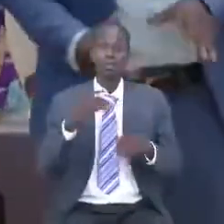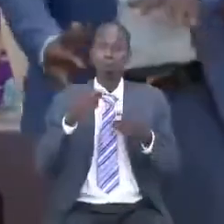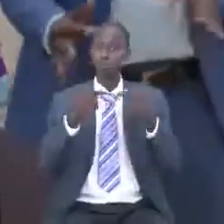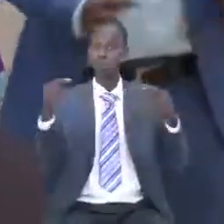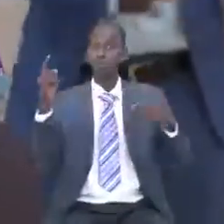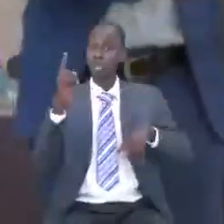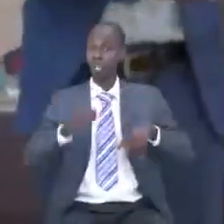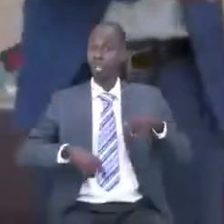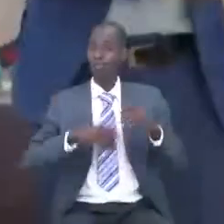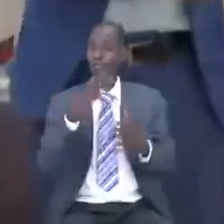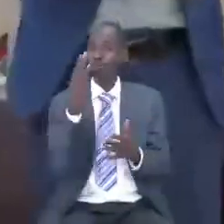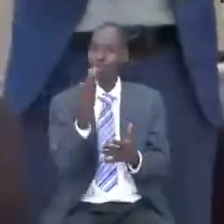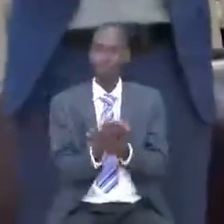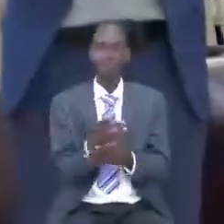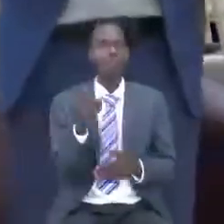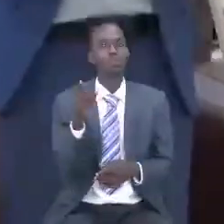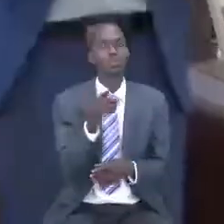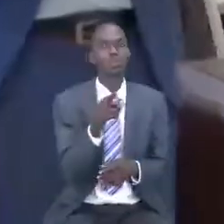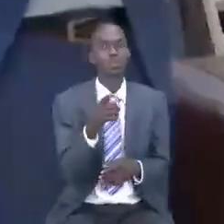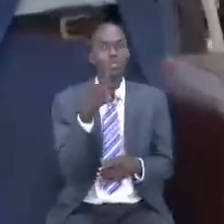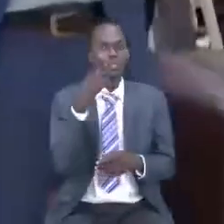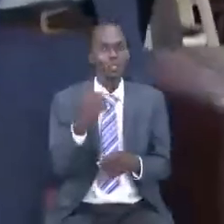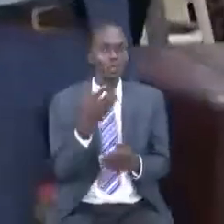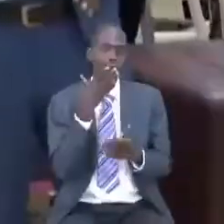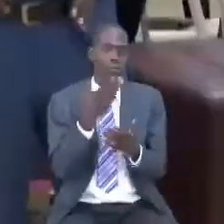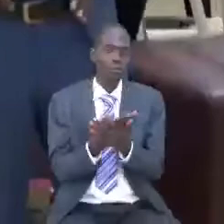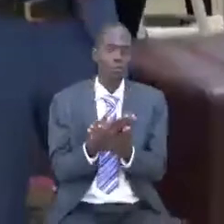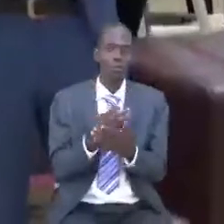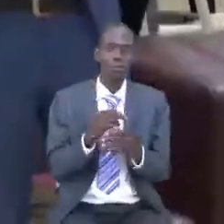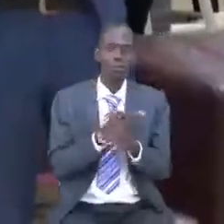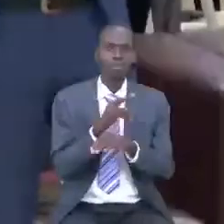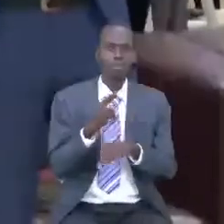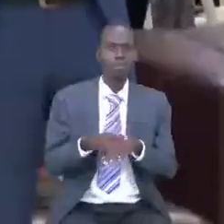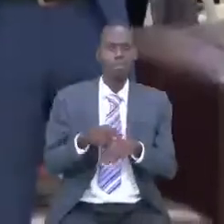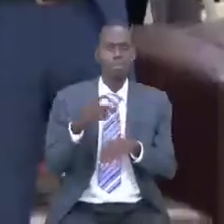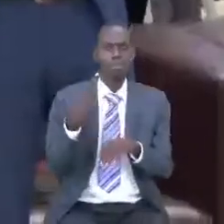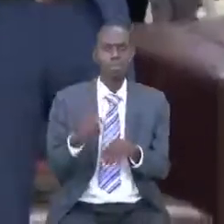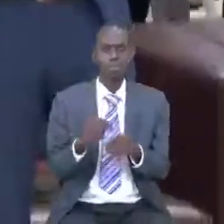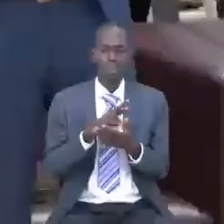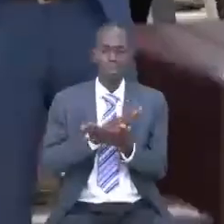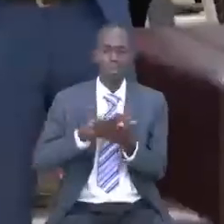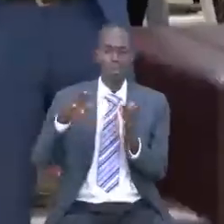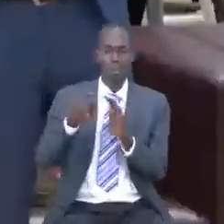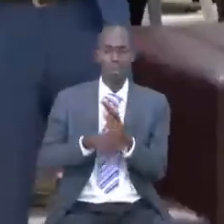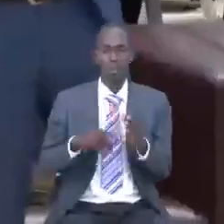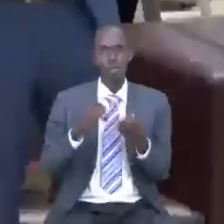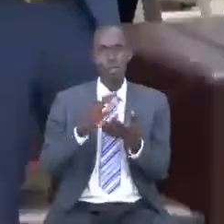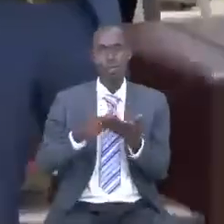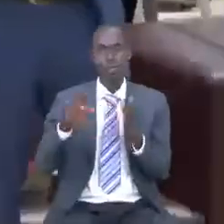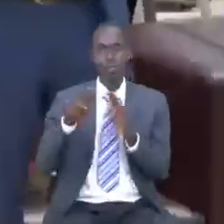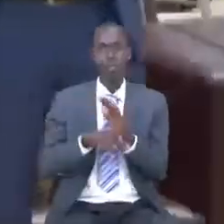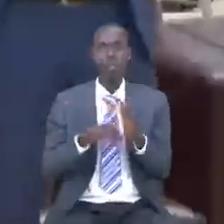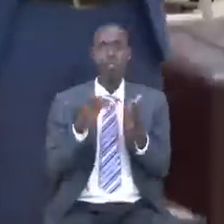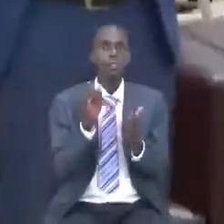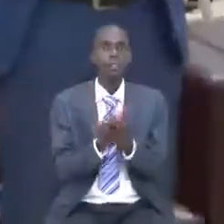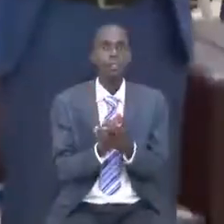good nature, the righteousness, the forgiveness that cuts